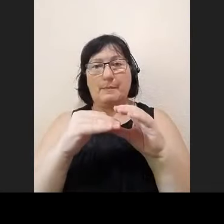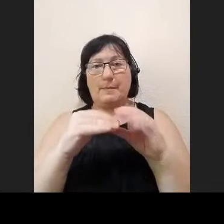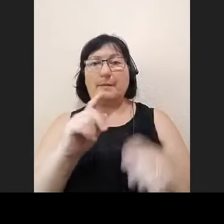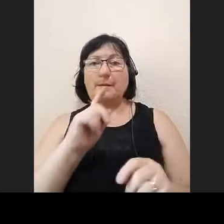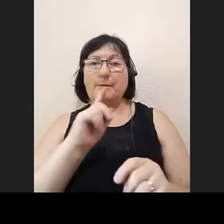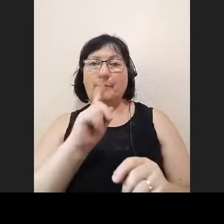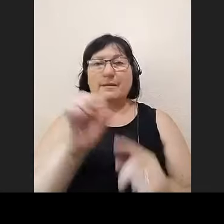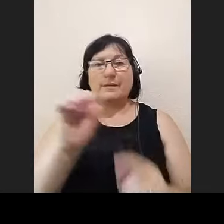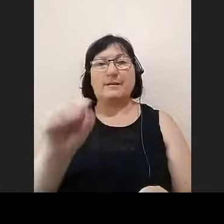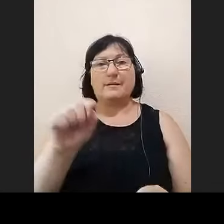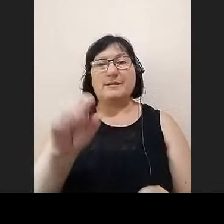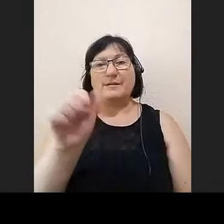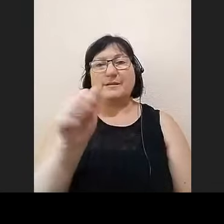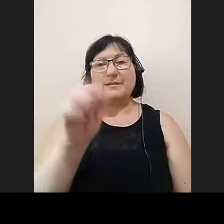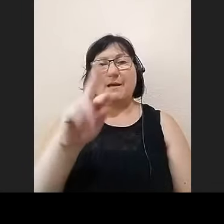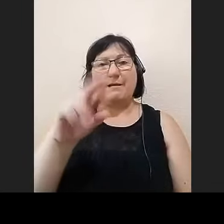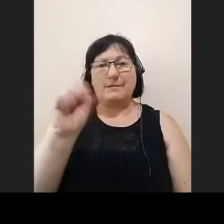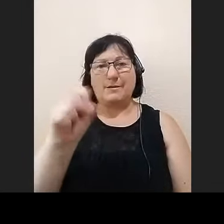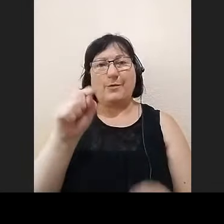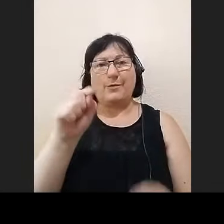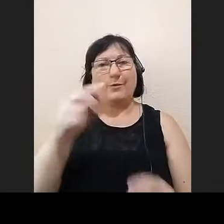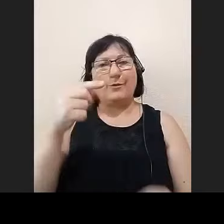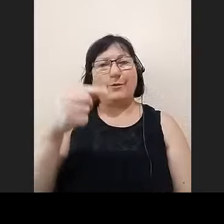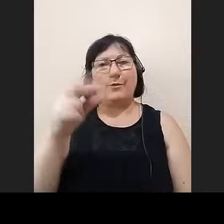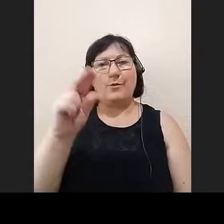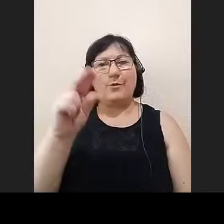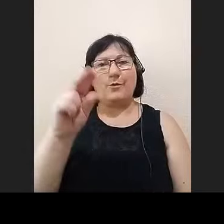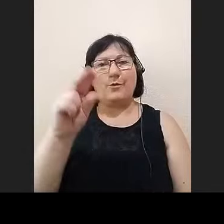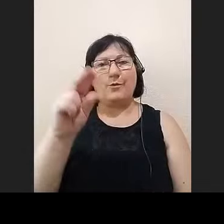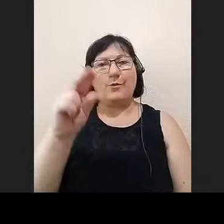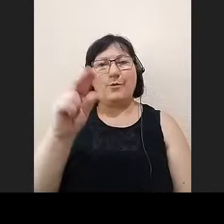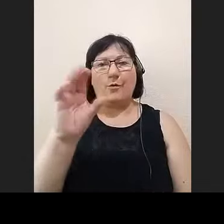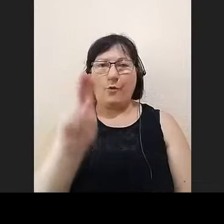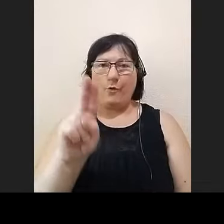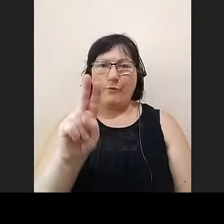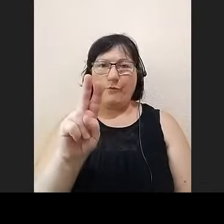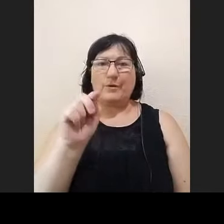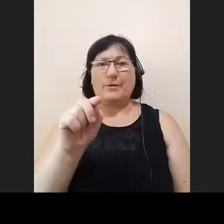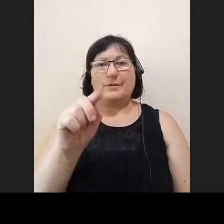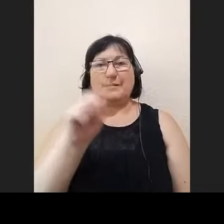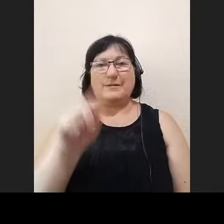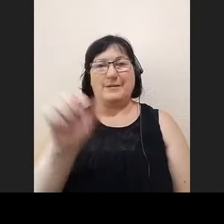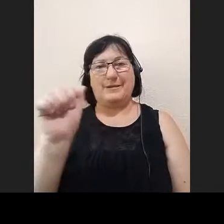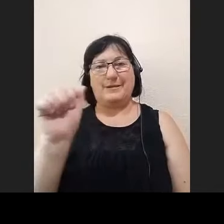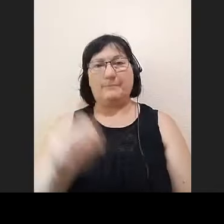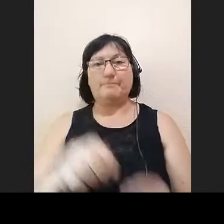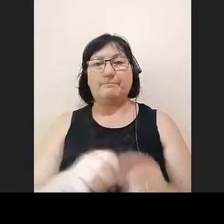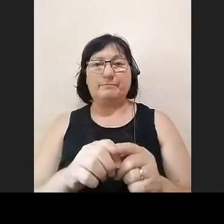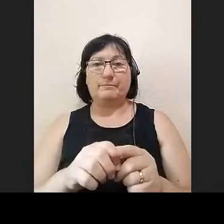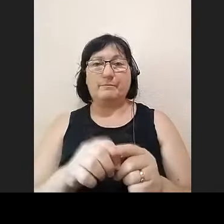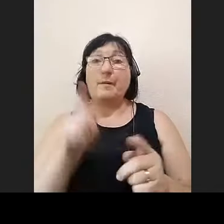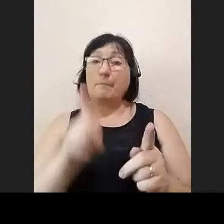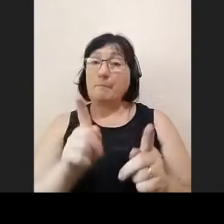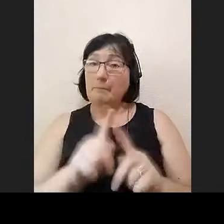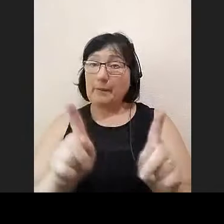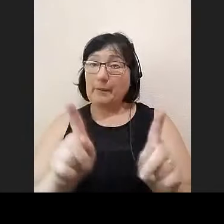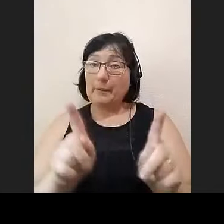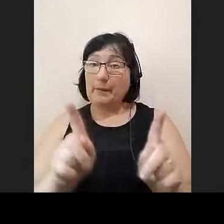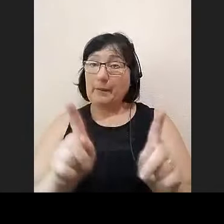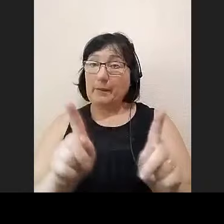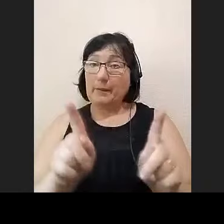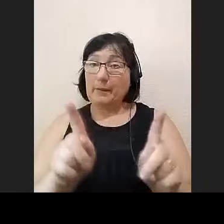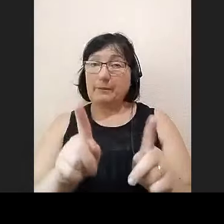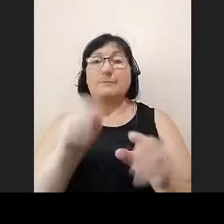questions@sars.gov.za. Please note that this inbox will close at the end of this webinar, and further questions may